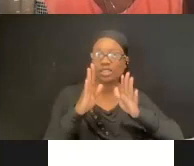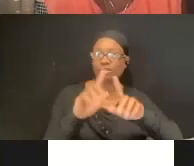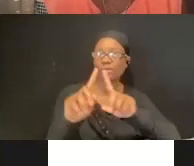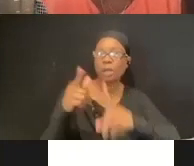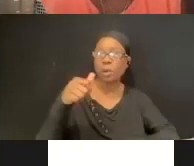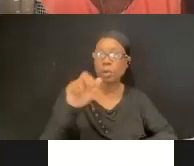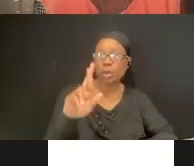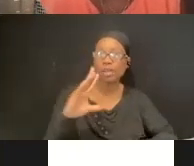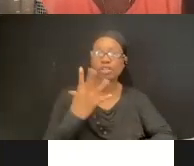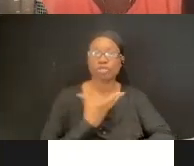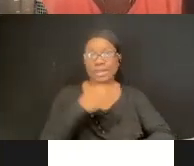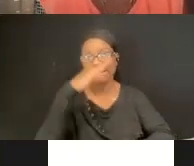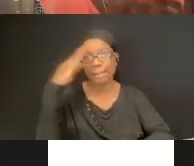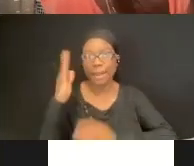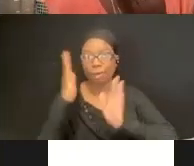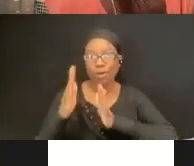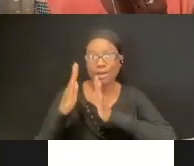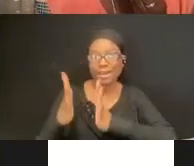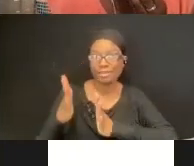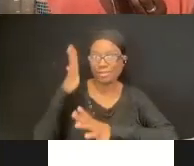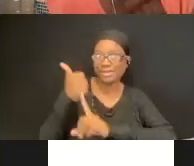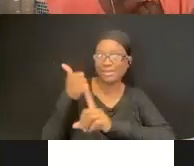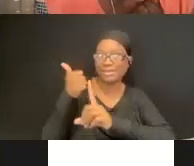were the most unsafe during that time.